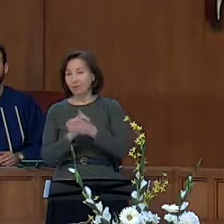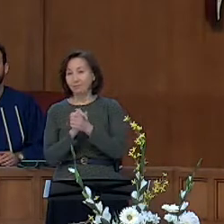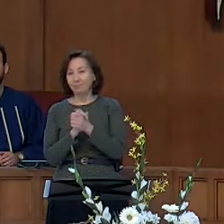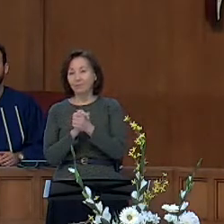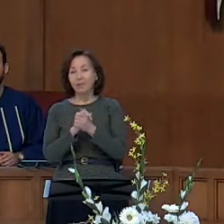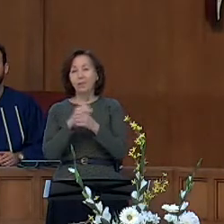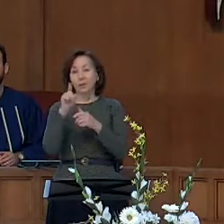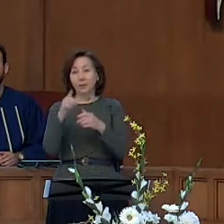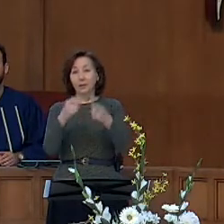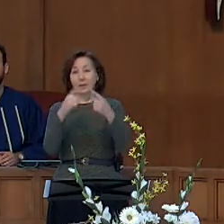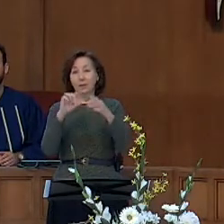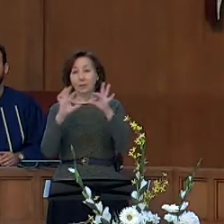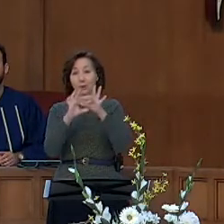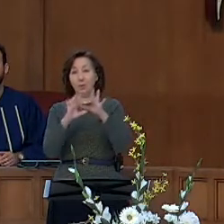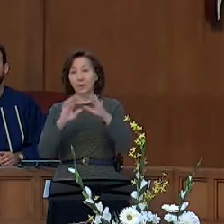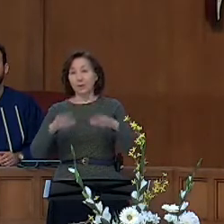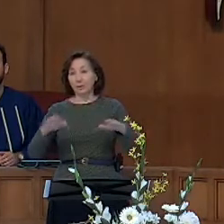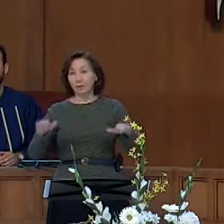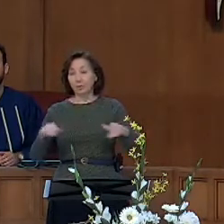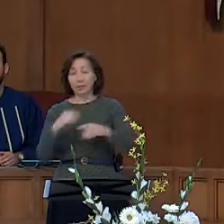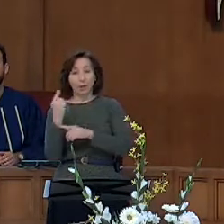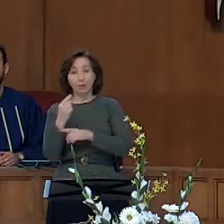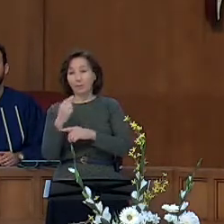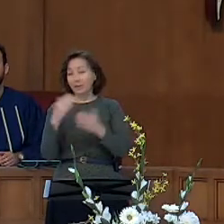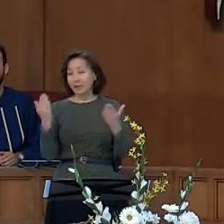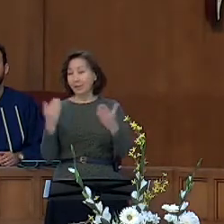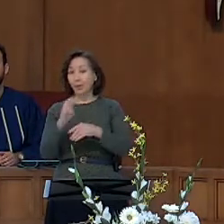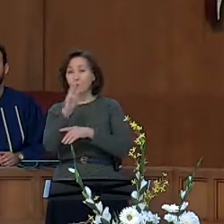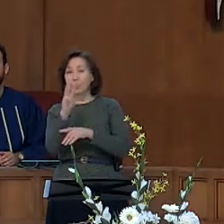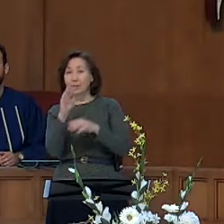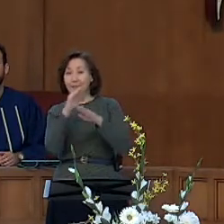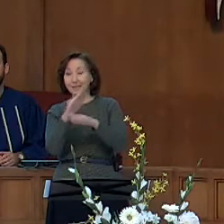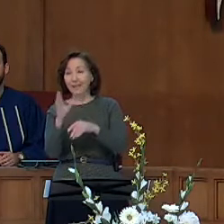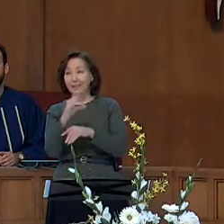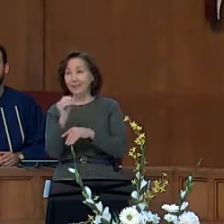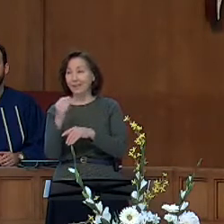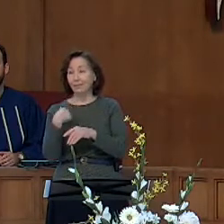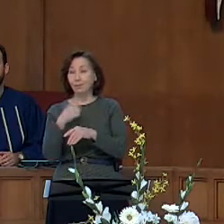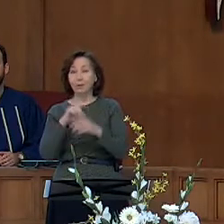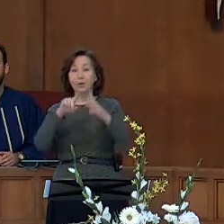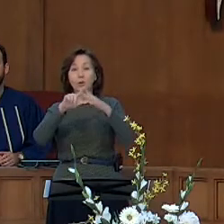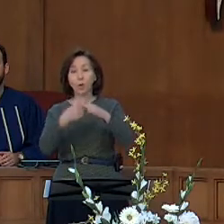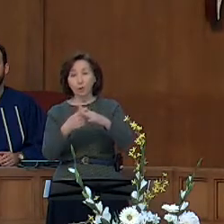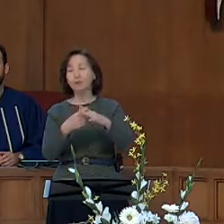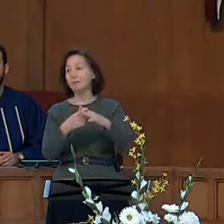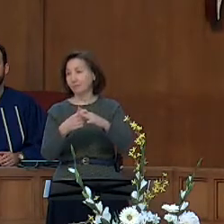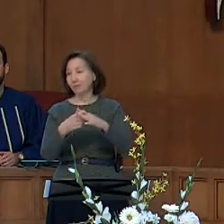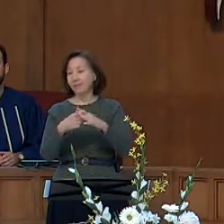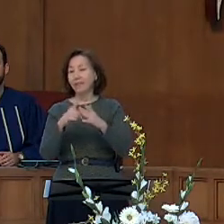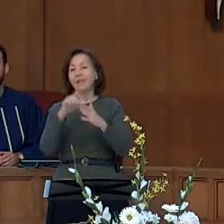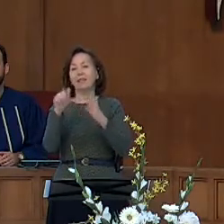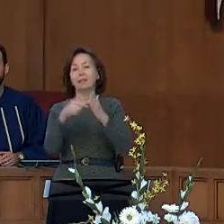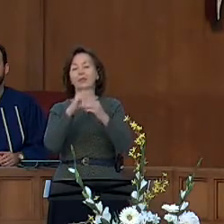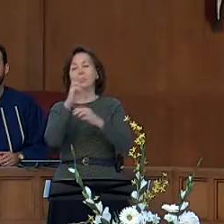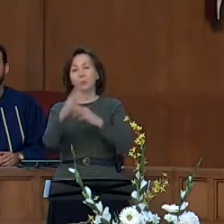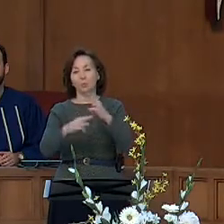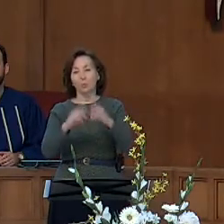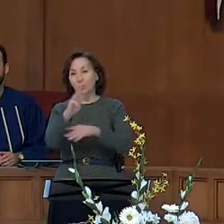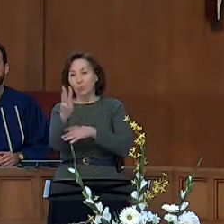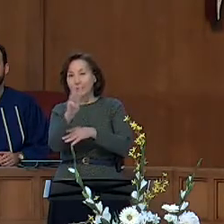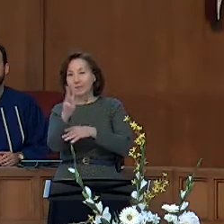join them. They are always here on Wednesday night, and we're getting kicked off for the new year this coming Wednesday night. All of